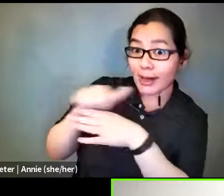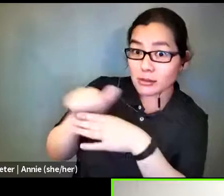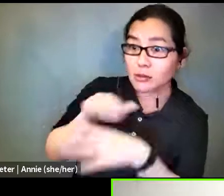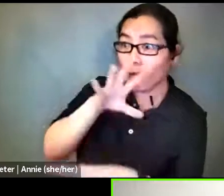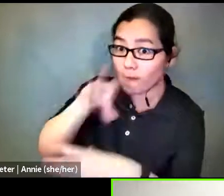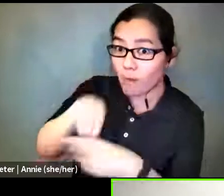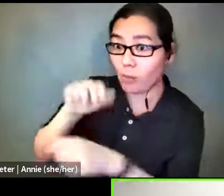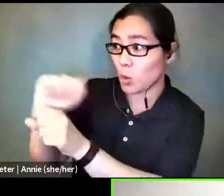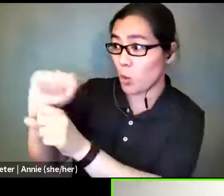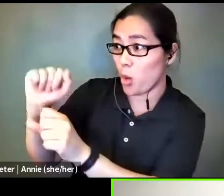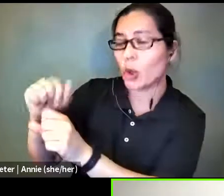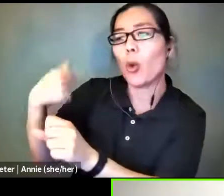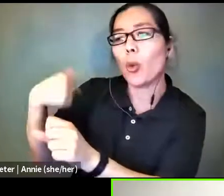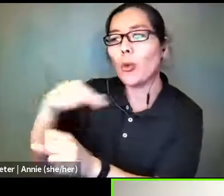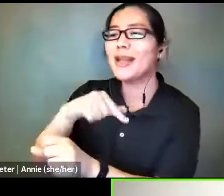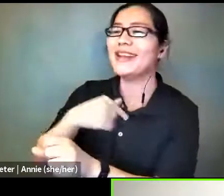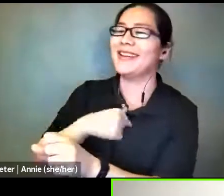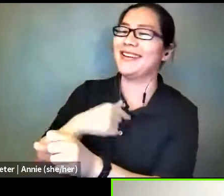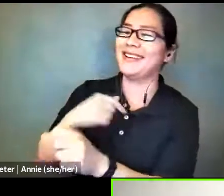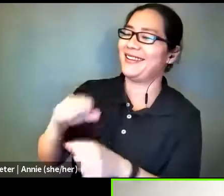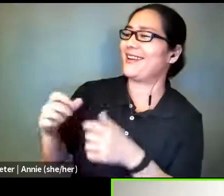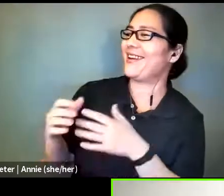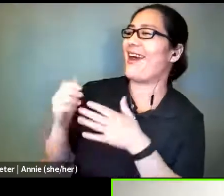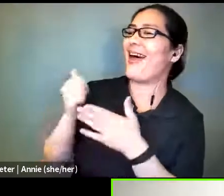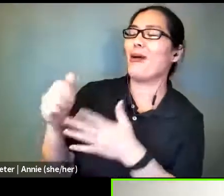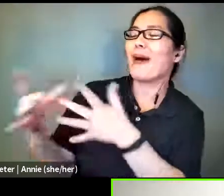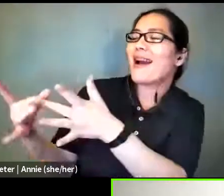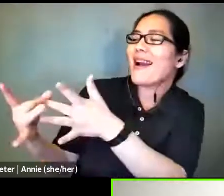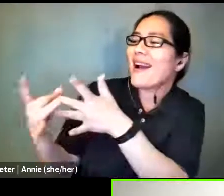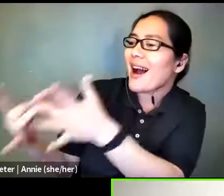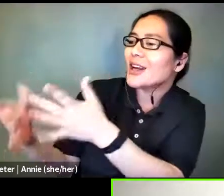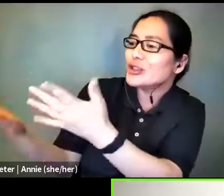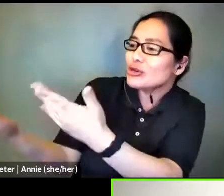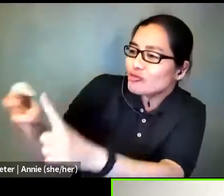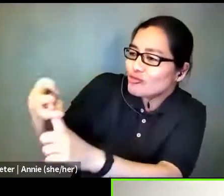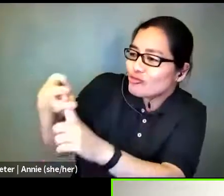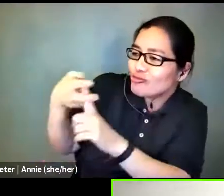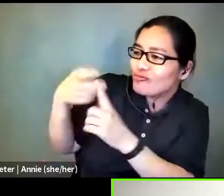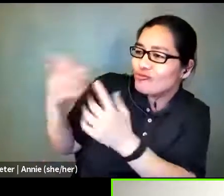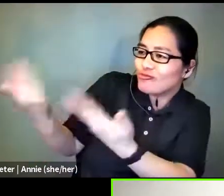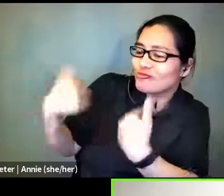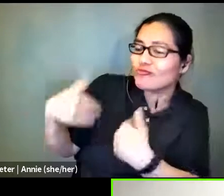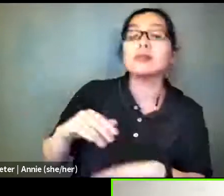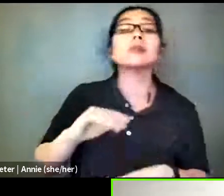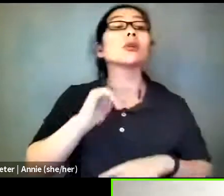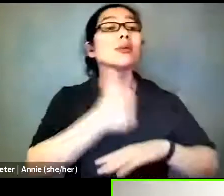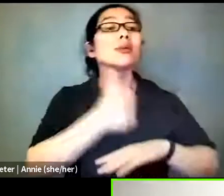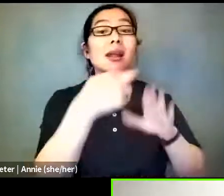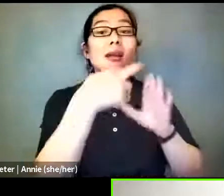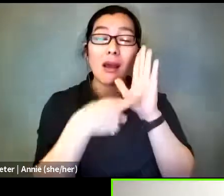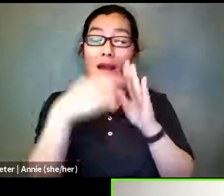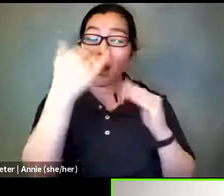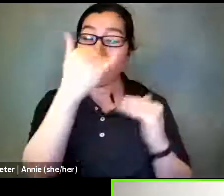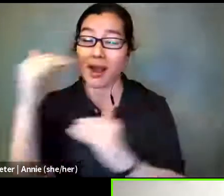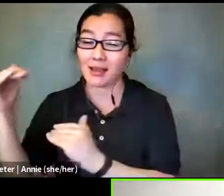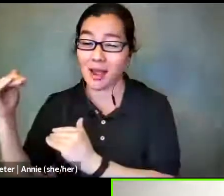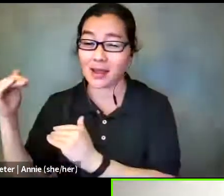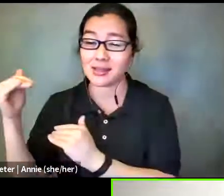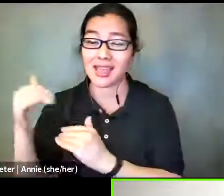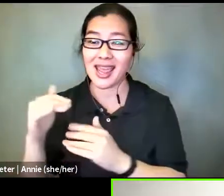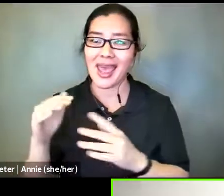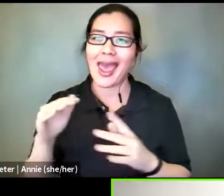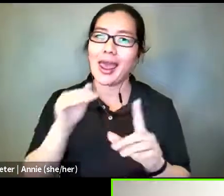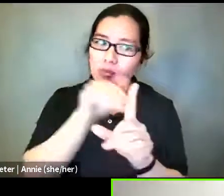yourself. So I do think kind of setting that framework and giving those guidelines and continuously reminding folks of those